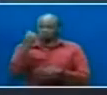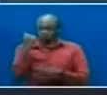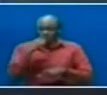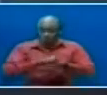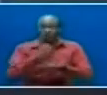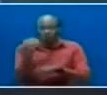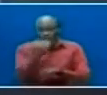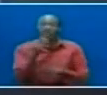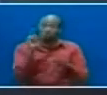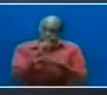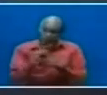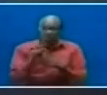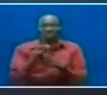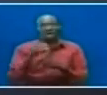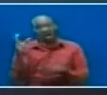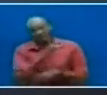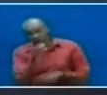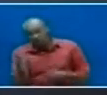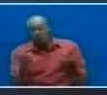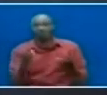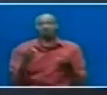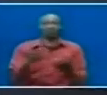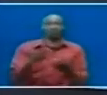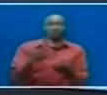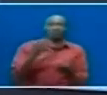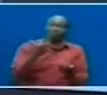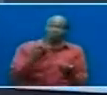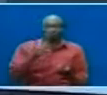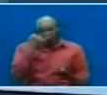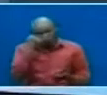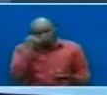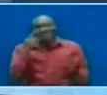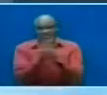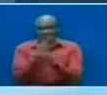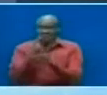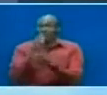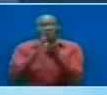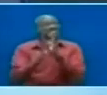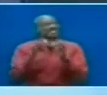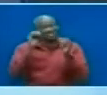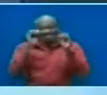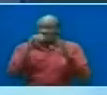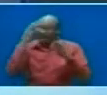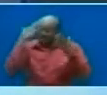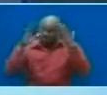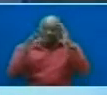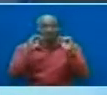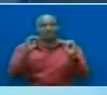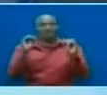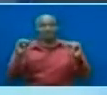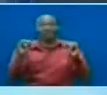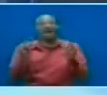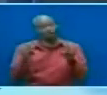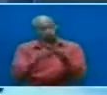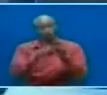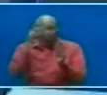used either alcohol, marijuana, cocaine, heroin without their teacher's knowledge, mm-hmm. and I dare say without their